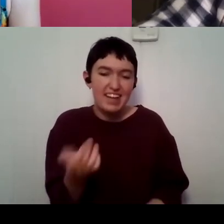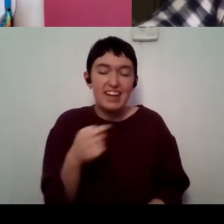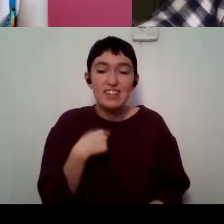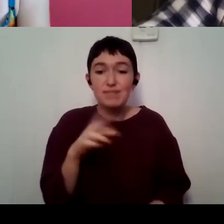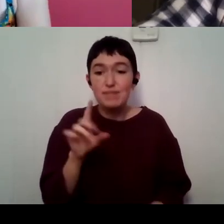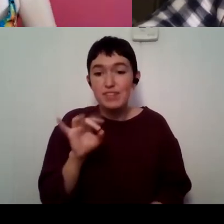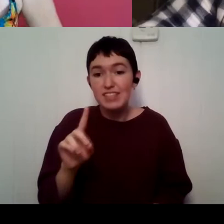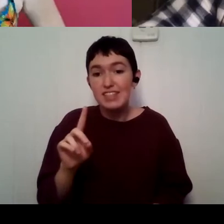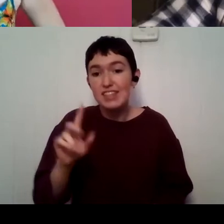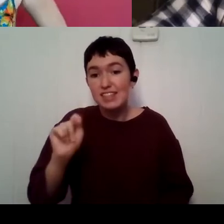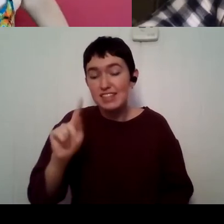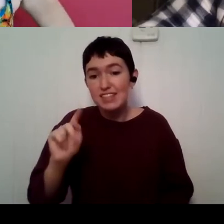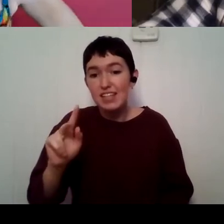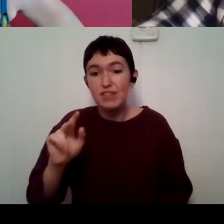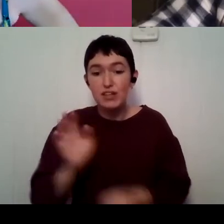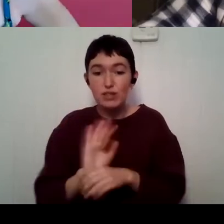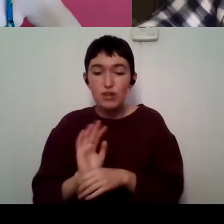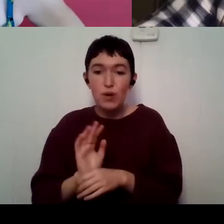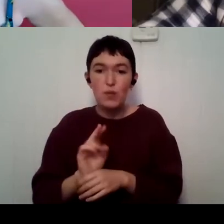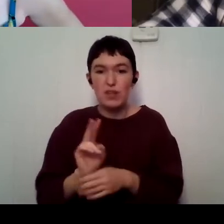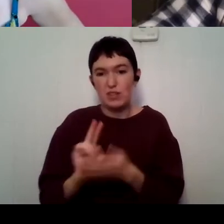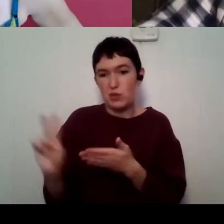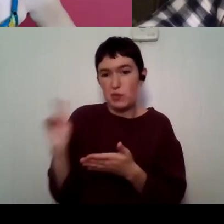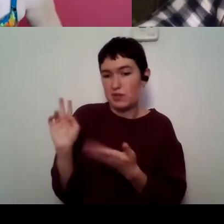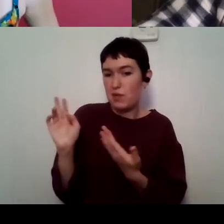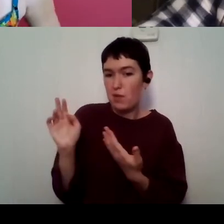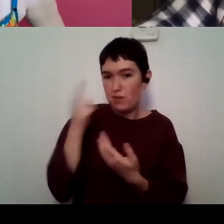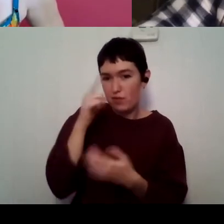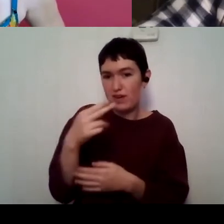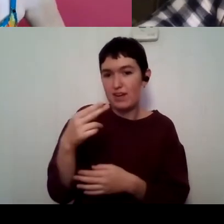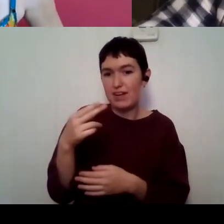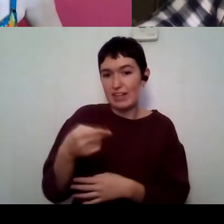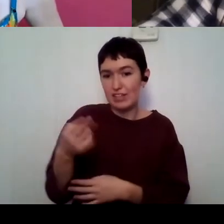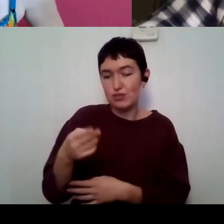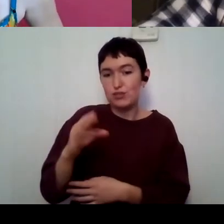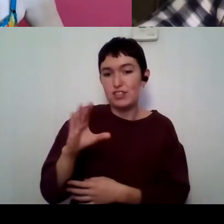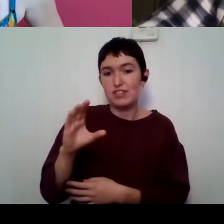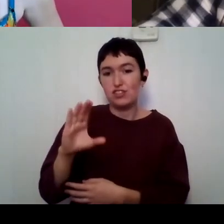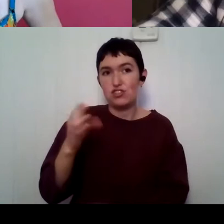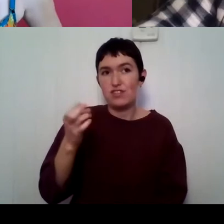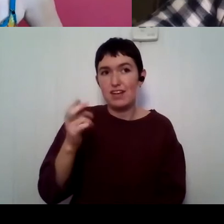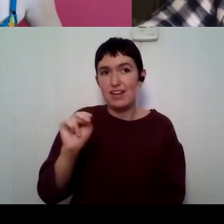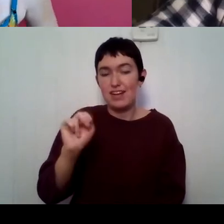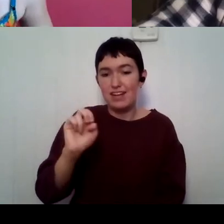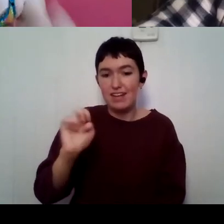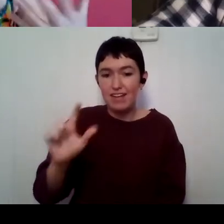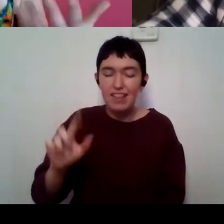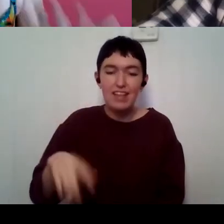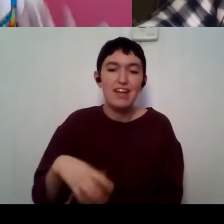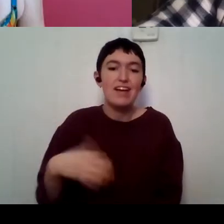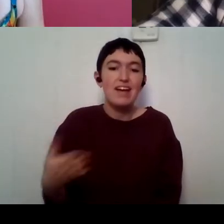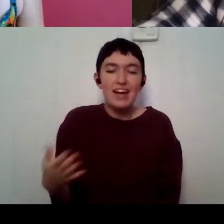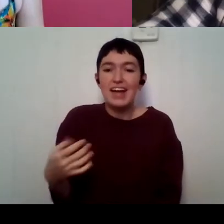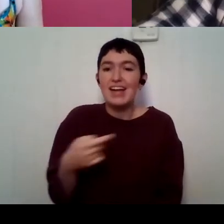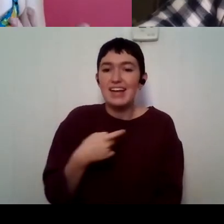show a couple of weeks ago for History Channel, and I remember having a break and going, I hate not being able